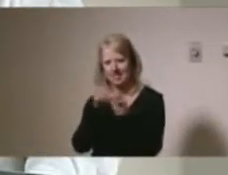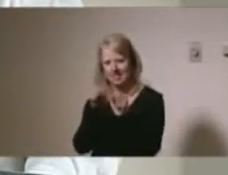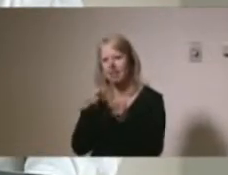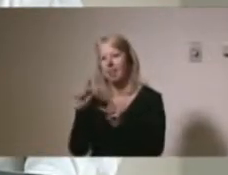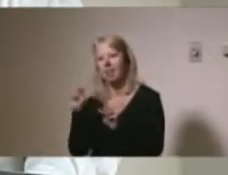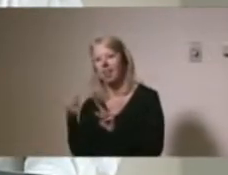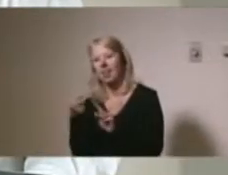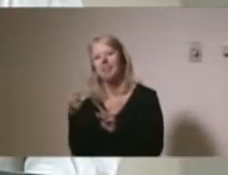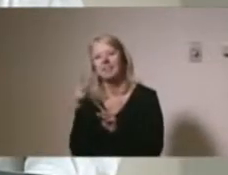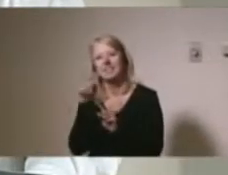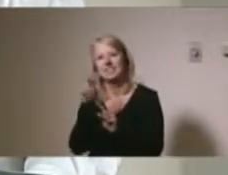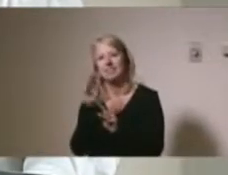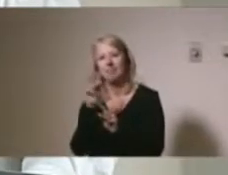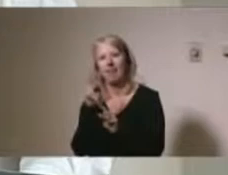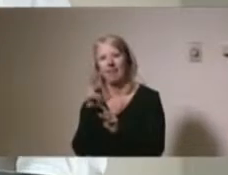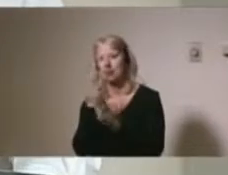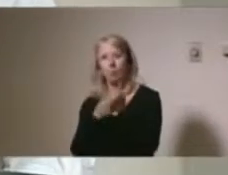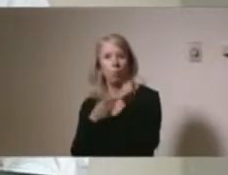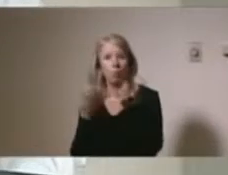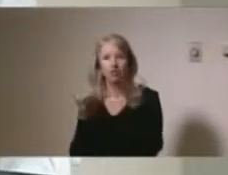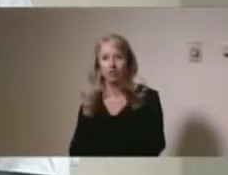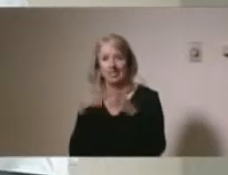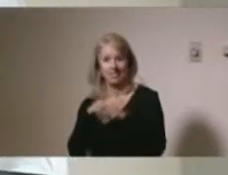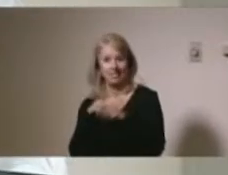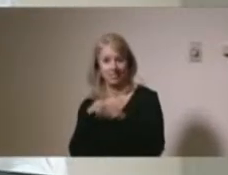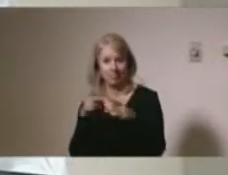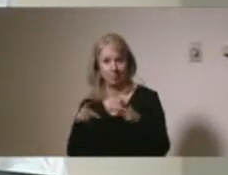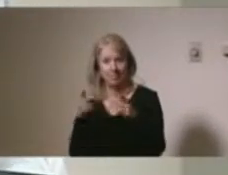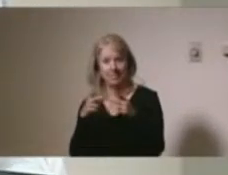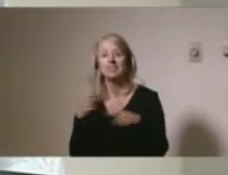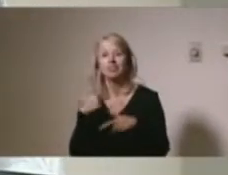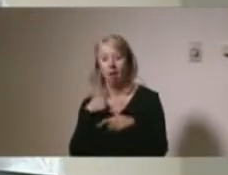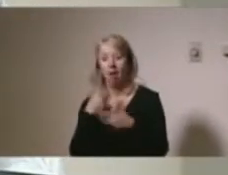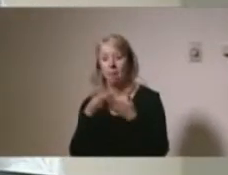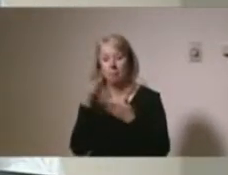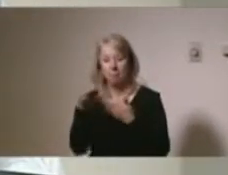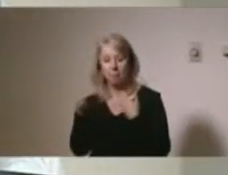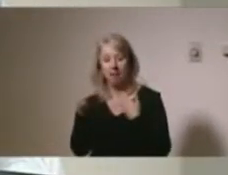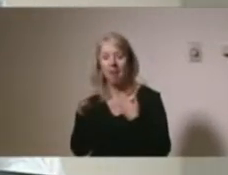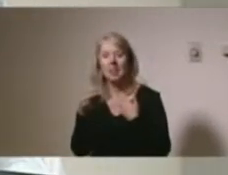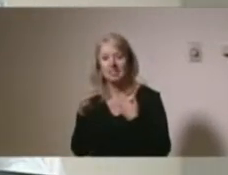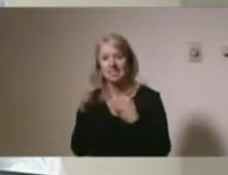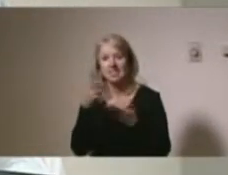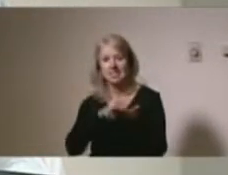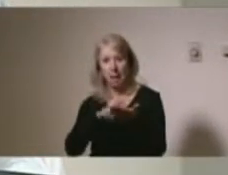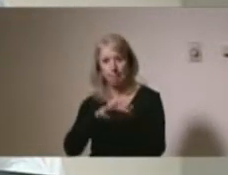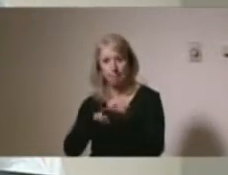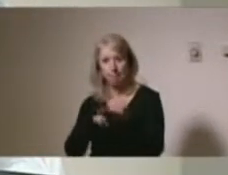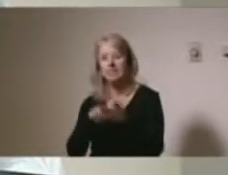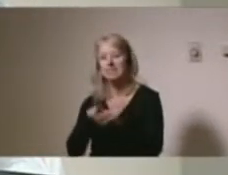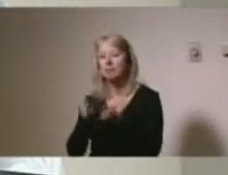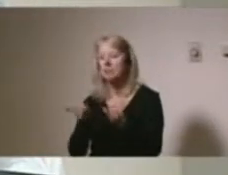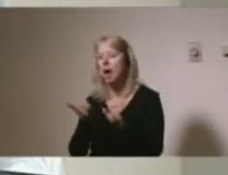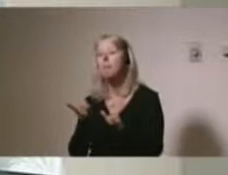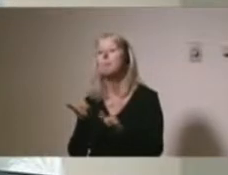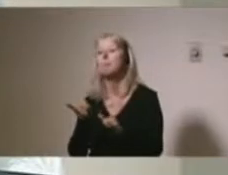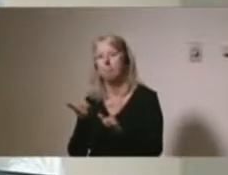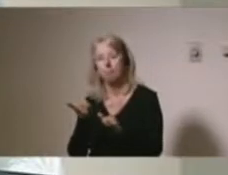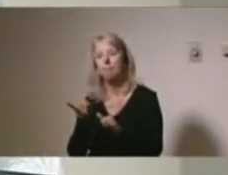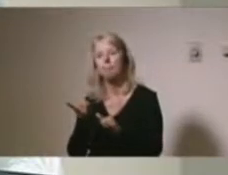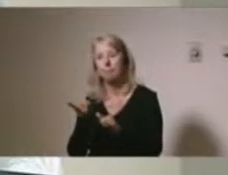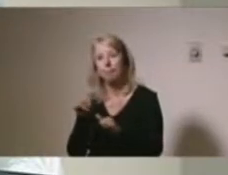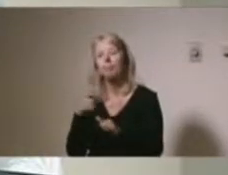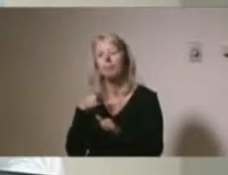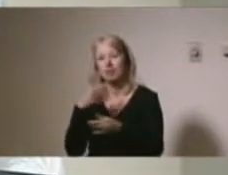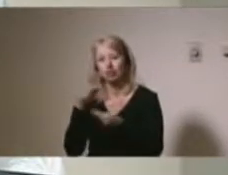TD Bank. So you could do both services. So I bought the stamps and asked to do a transaction,